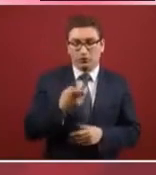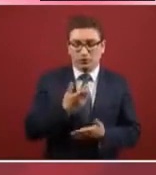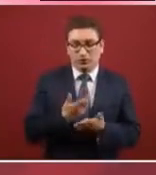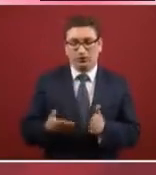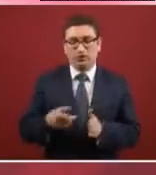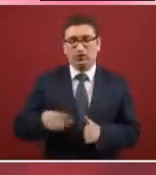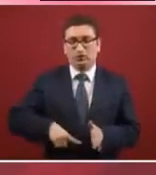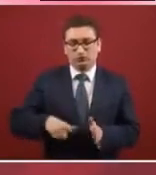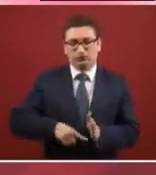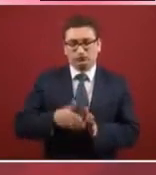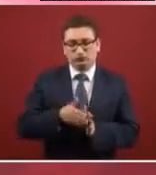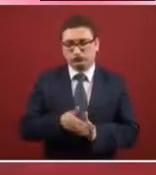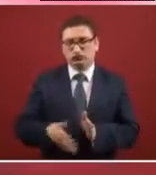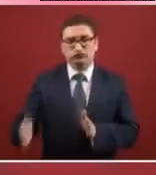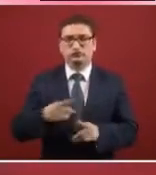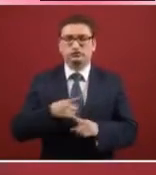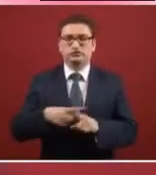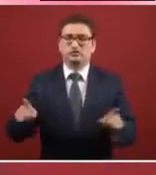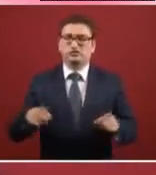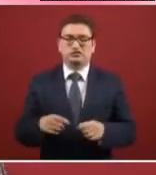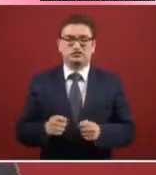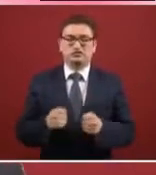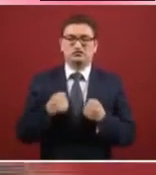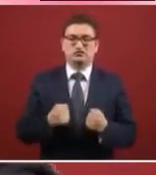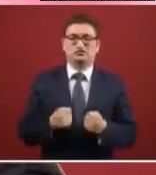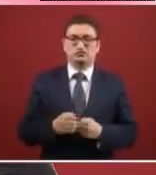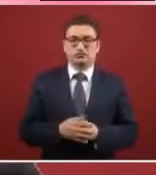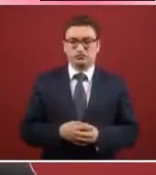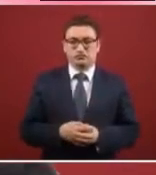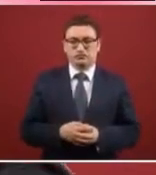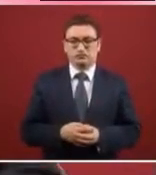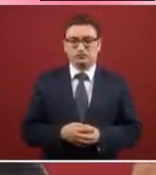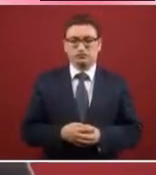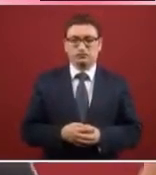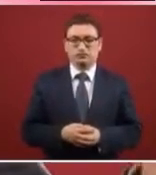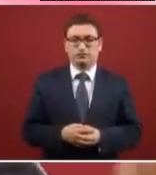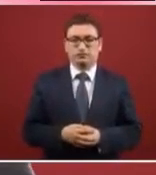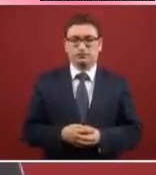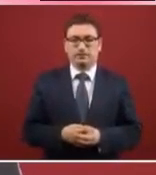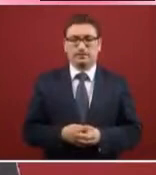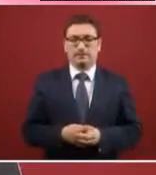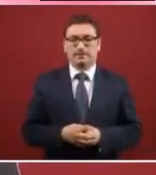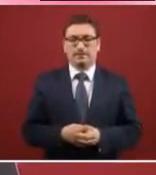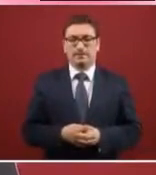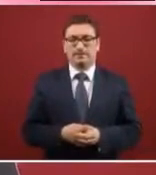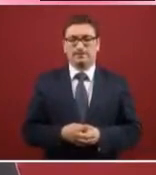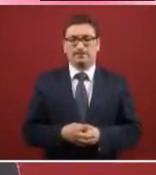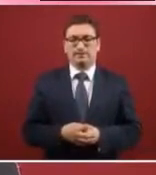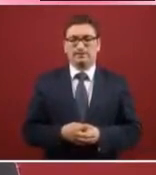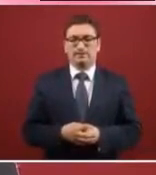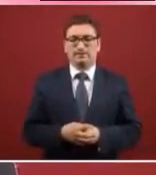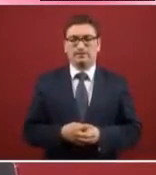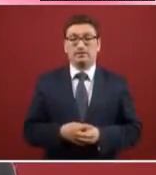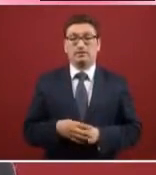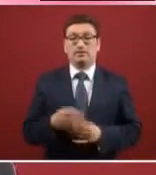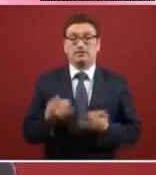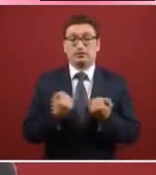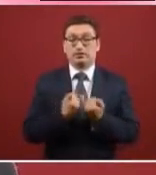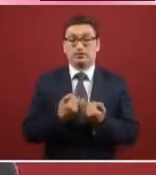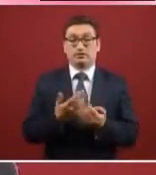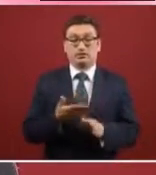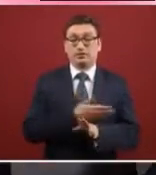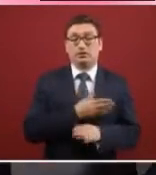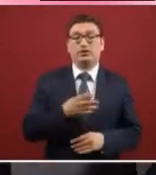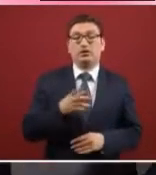that was established la administración, el gobierno, by the administration of government Díaz. Of